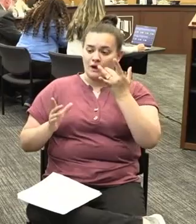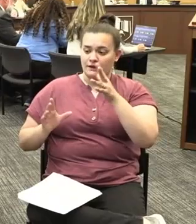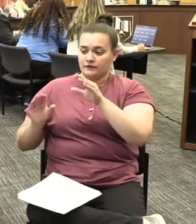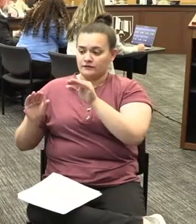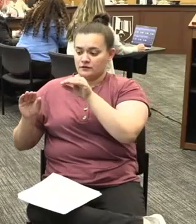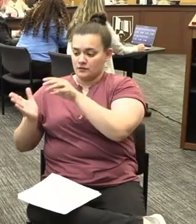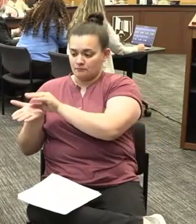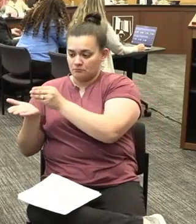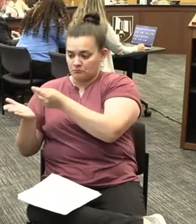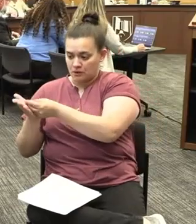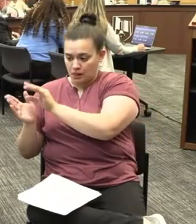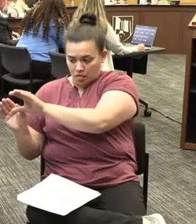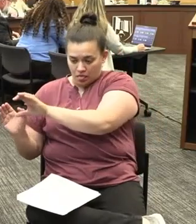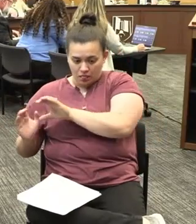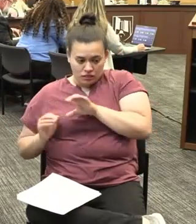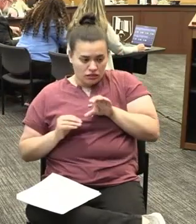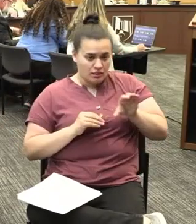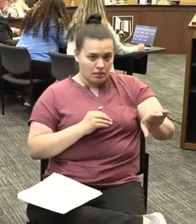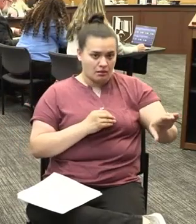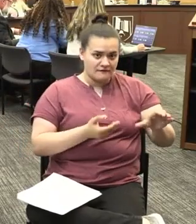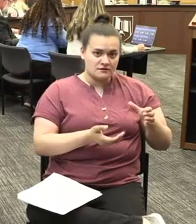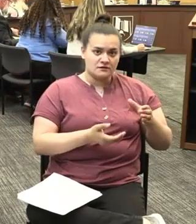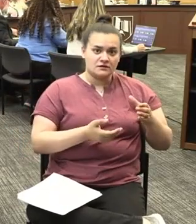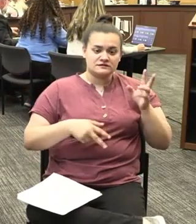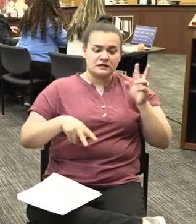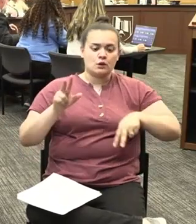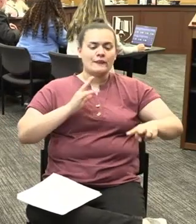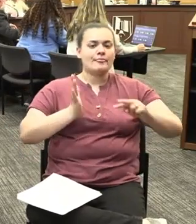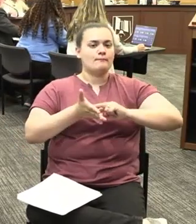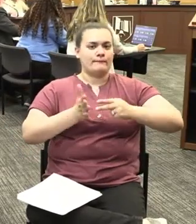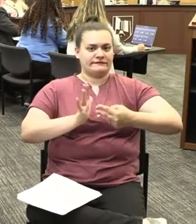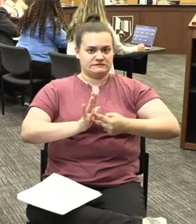fund? Because I look at the purpose.